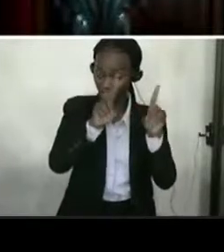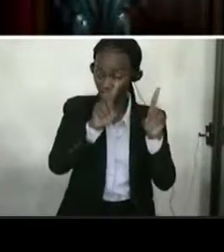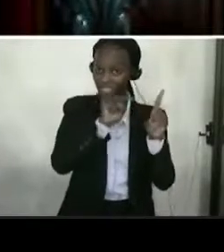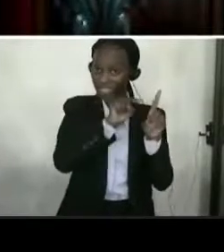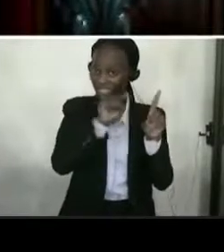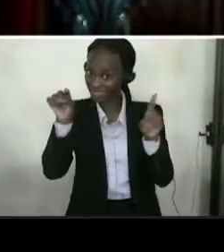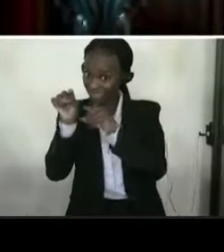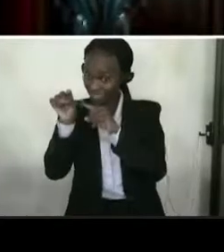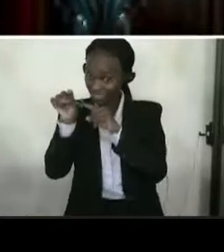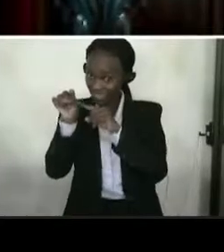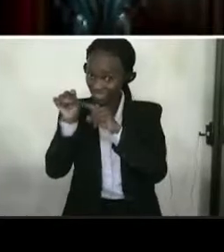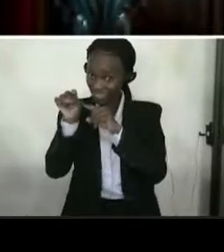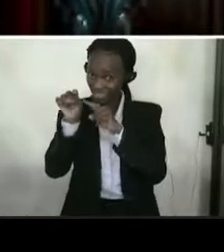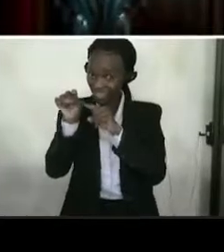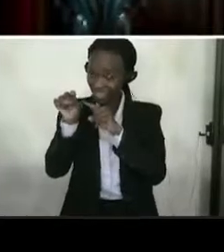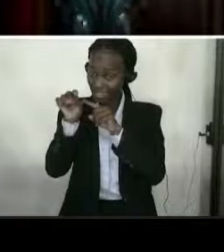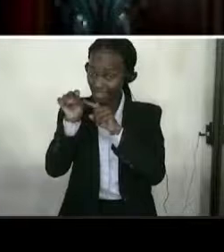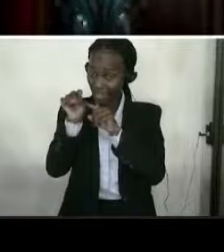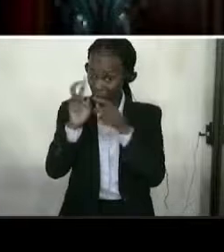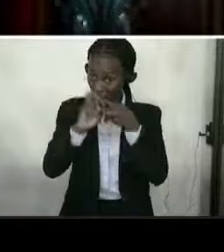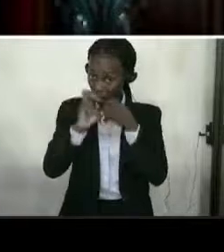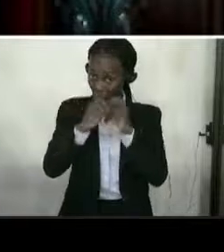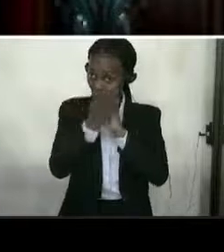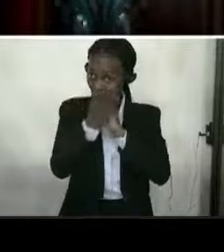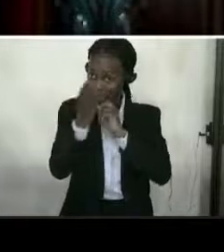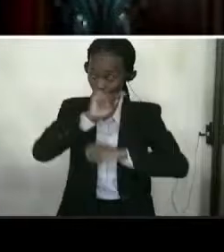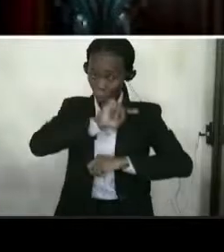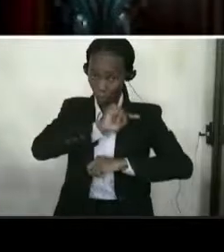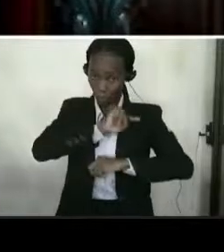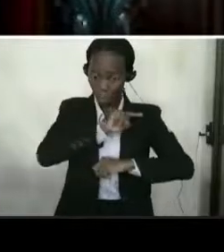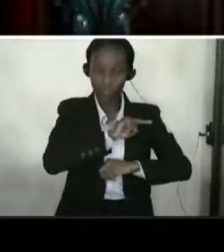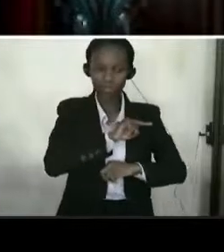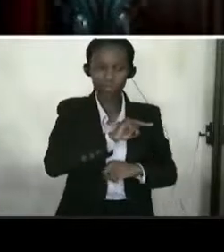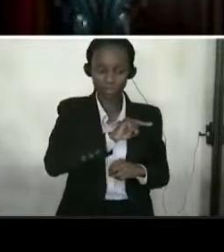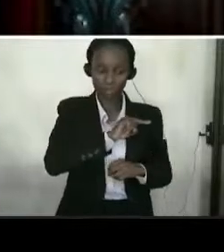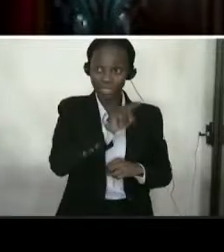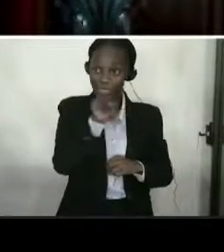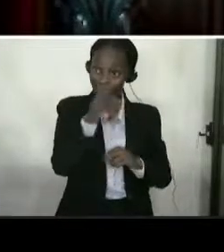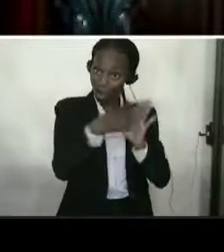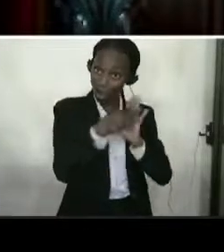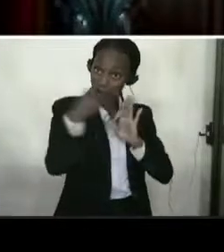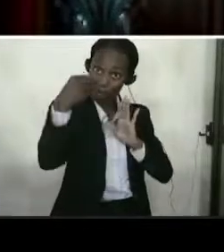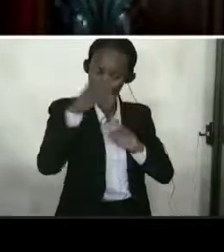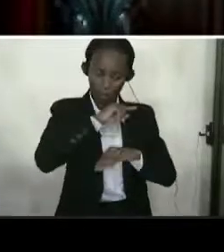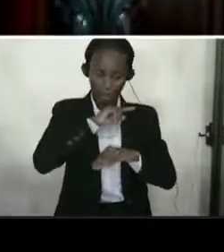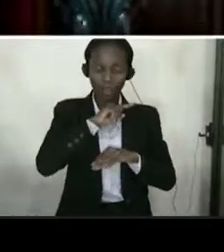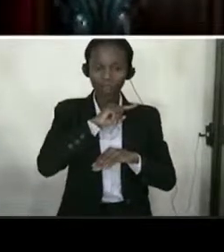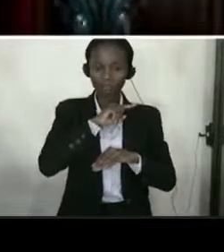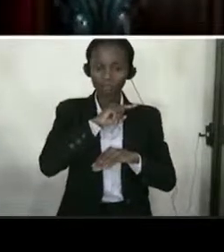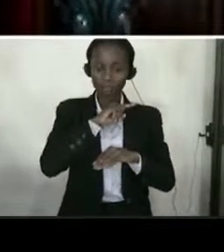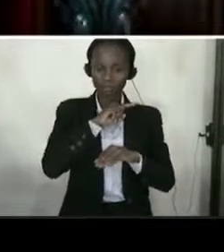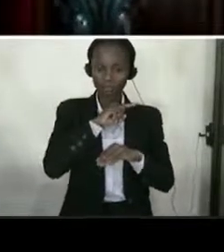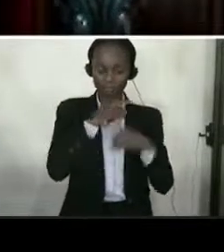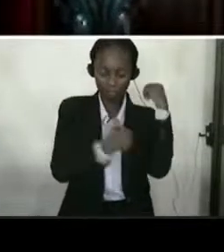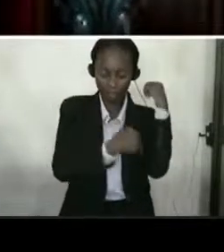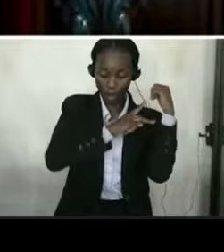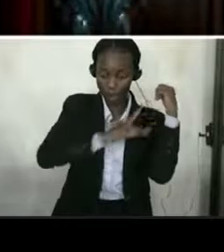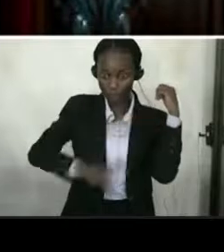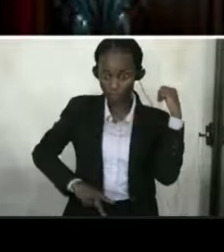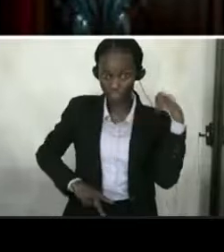because the Premier's office has set an example. They undermine the law, they undermine this